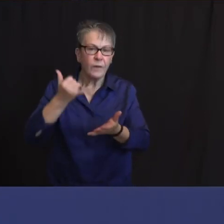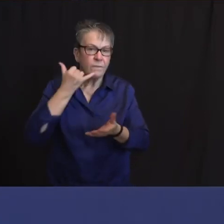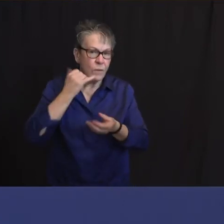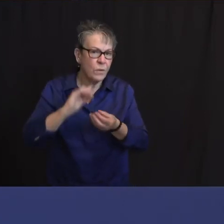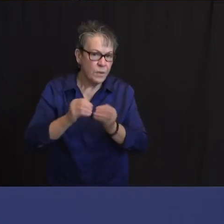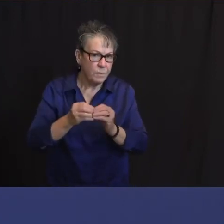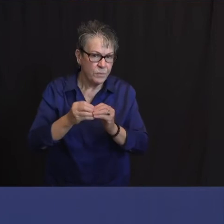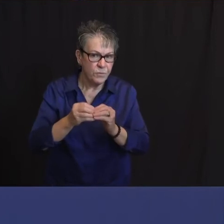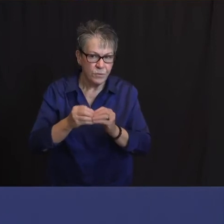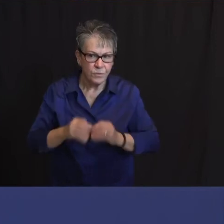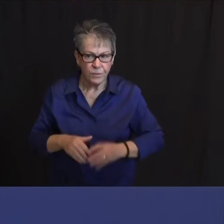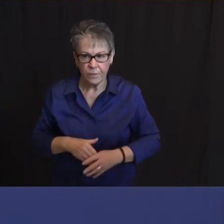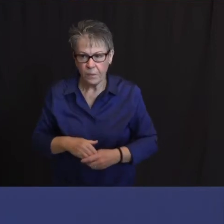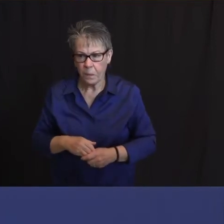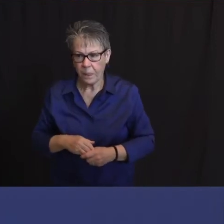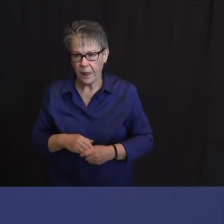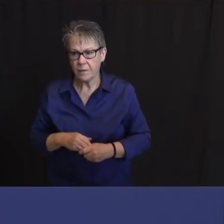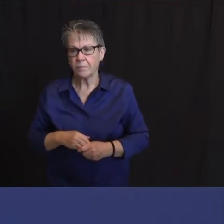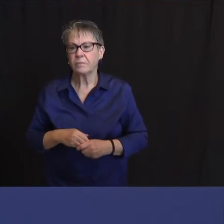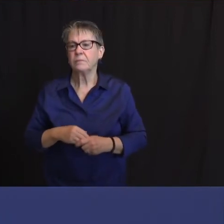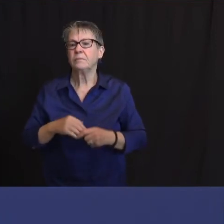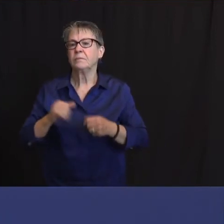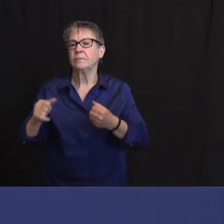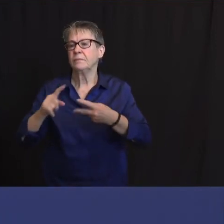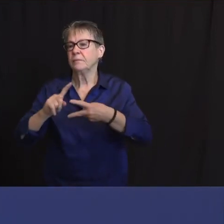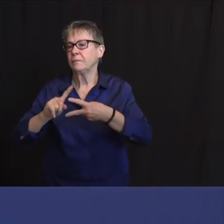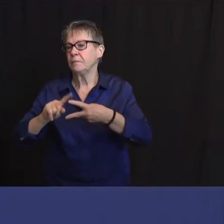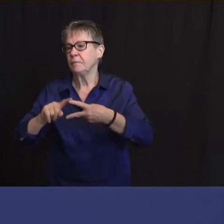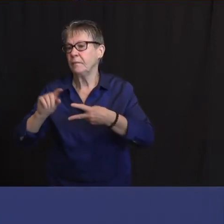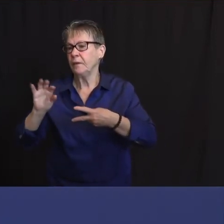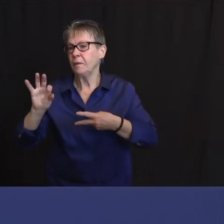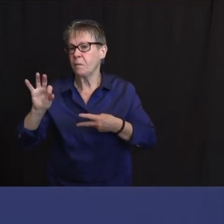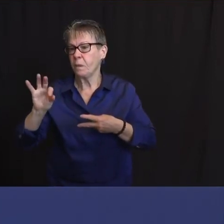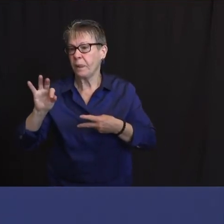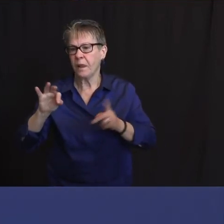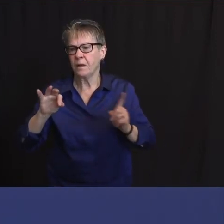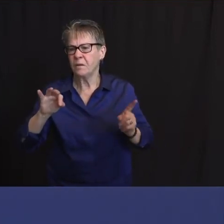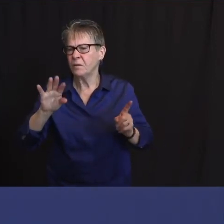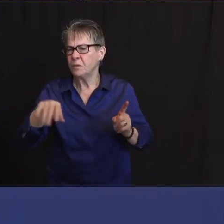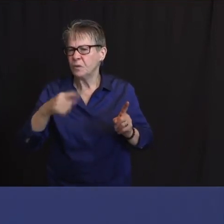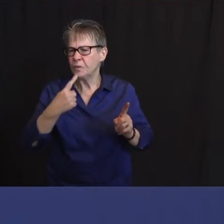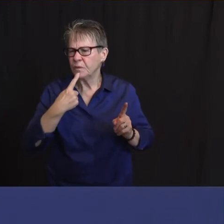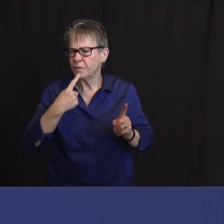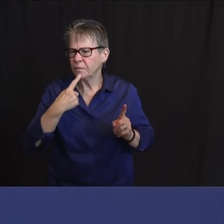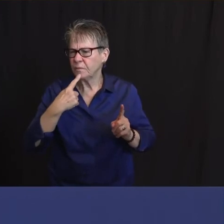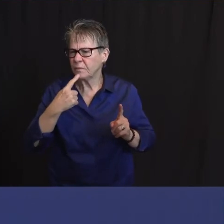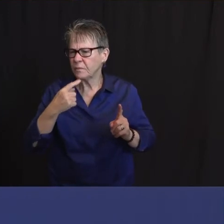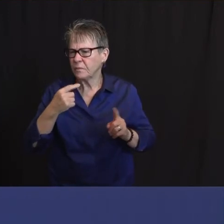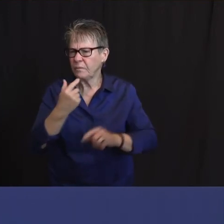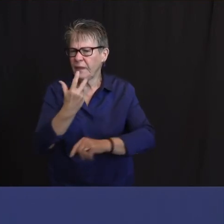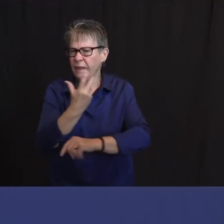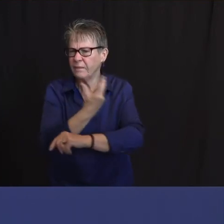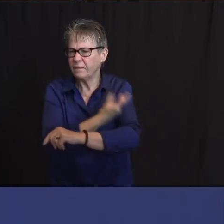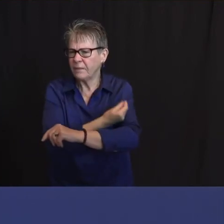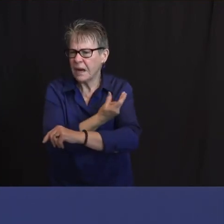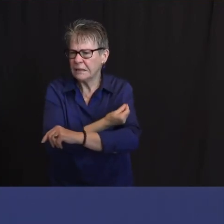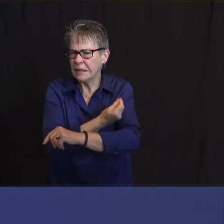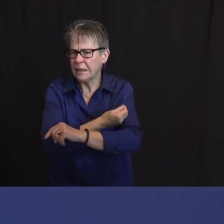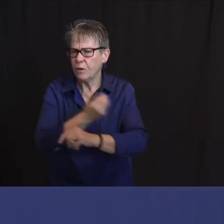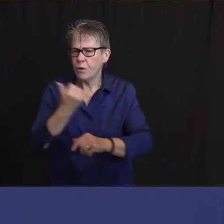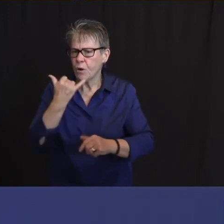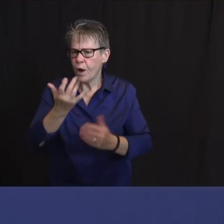News 12's Alex Sedan. First, for the Health Commissioner, you mentioned at an earlier briefing that the vaccination call center was contracted out